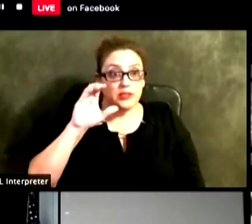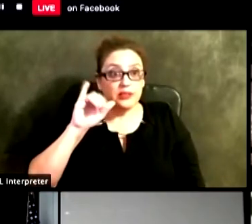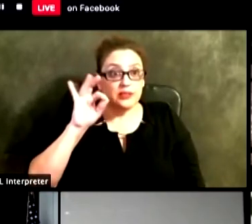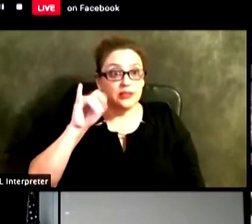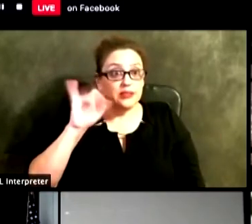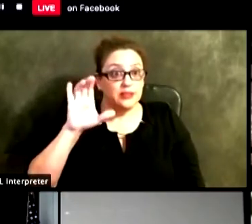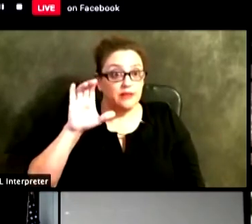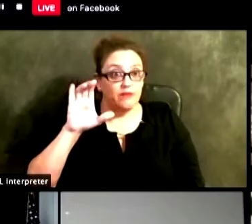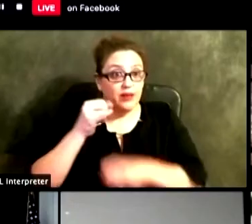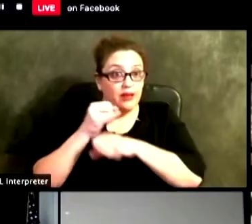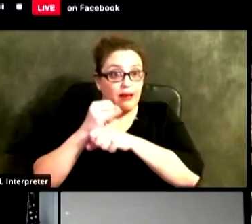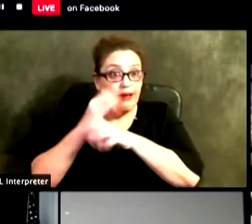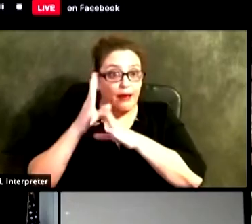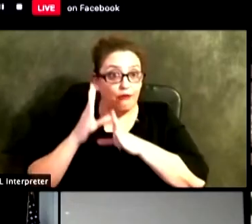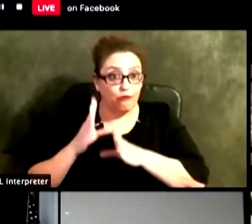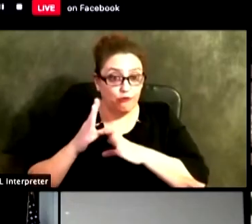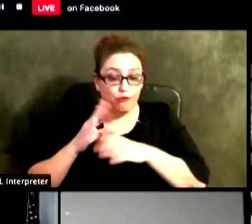things